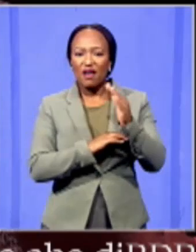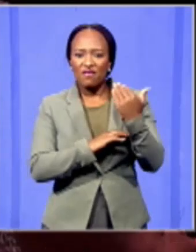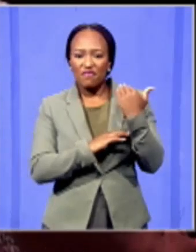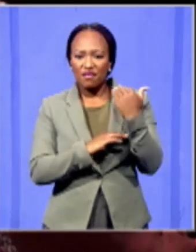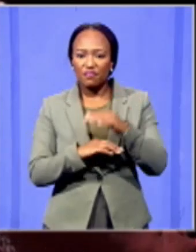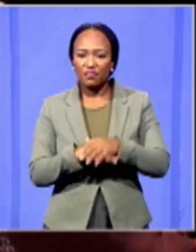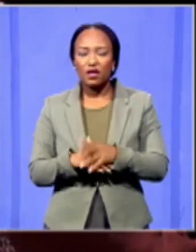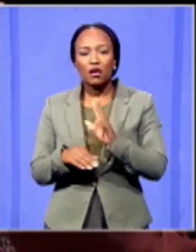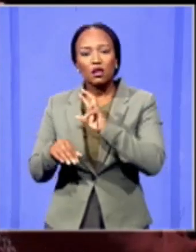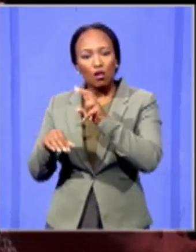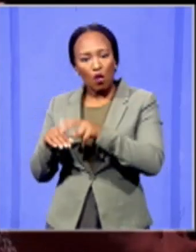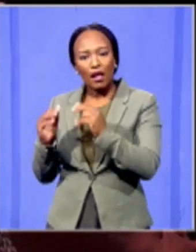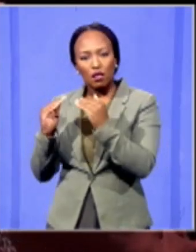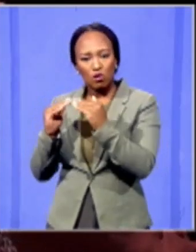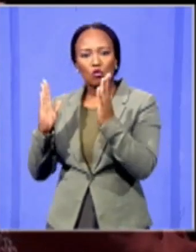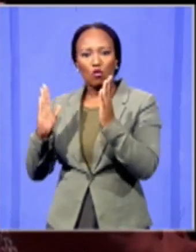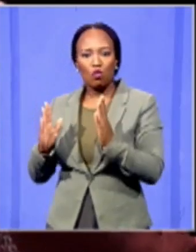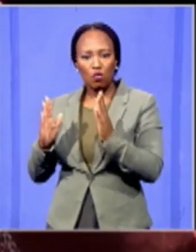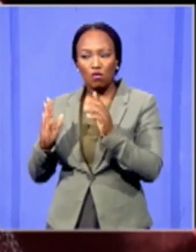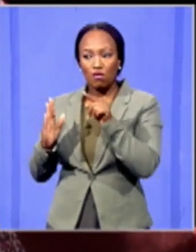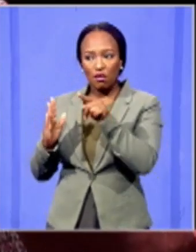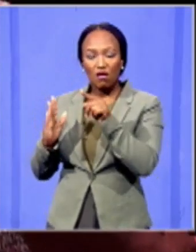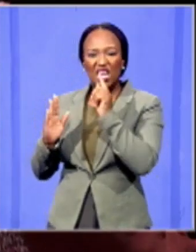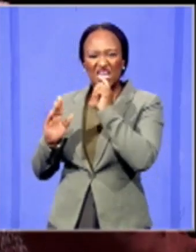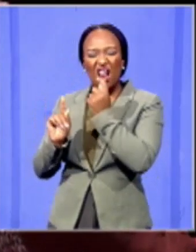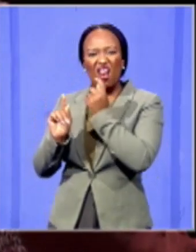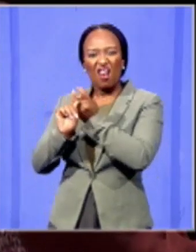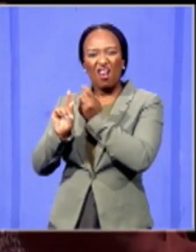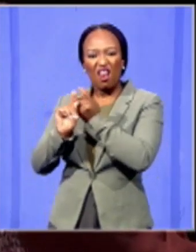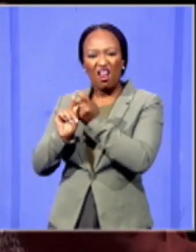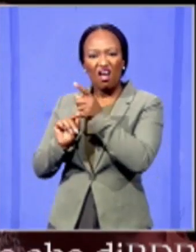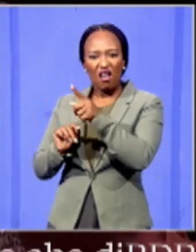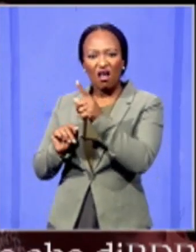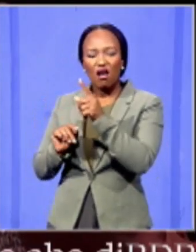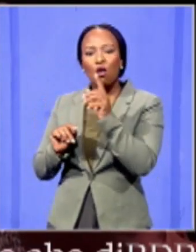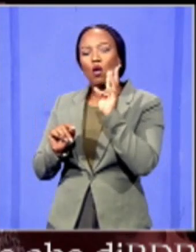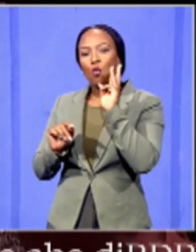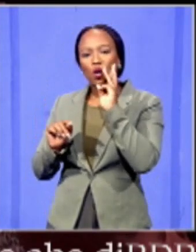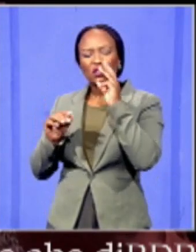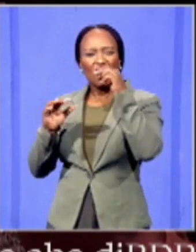ke tsenela ke metsi gofa bo disenke di a tsamaya